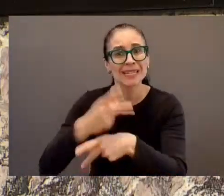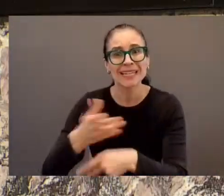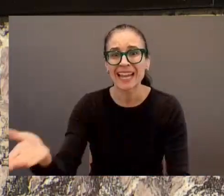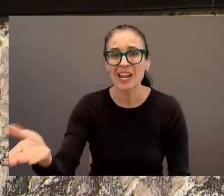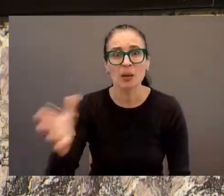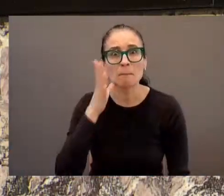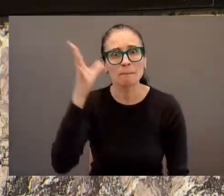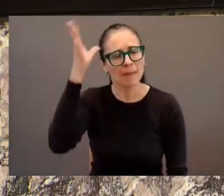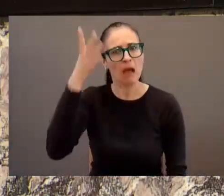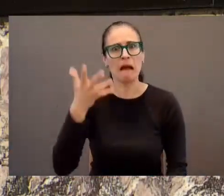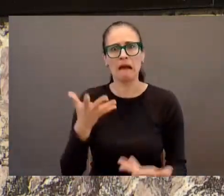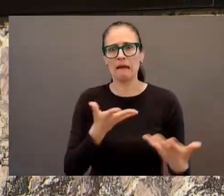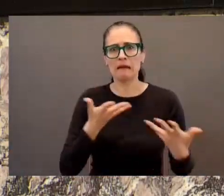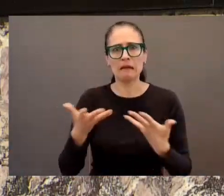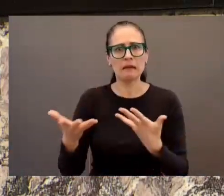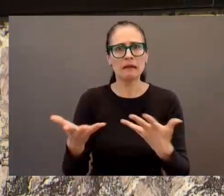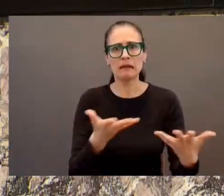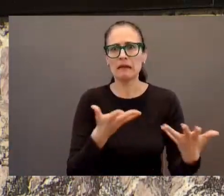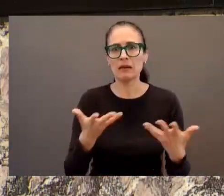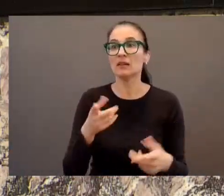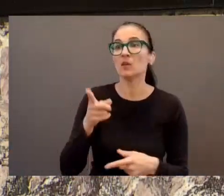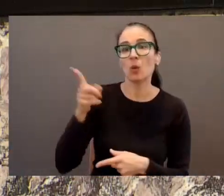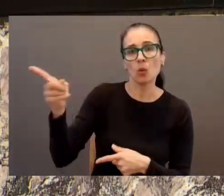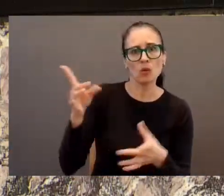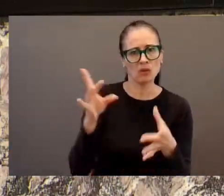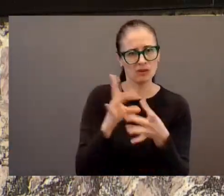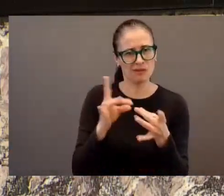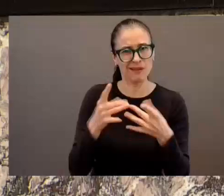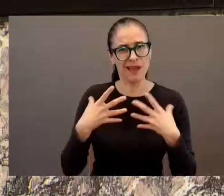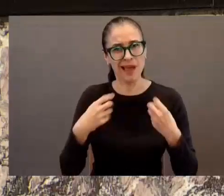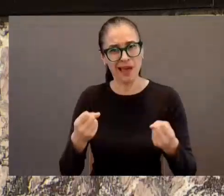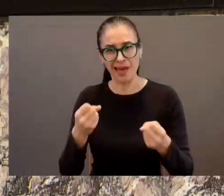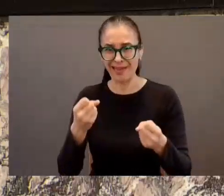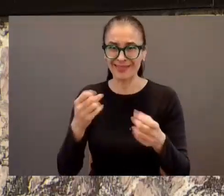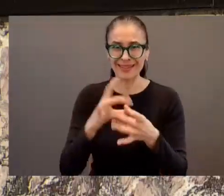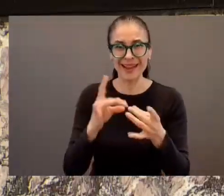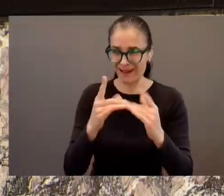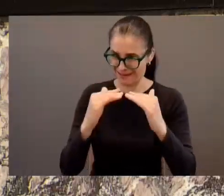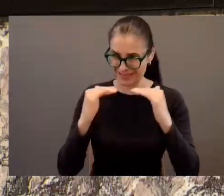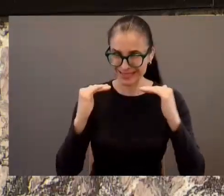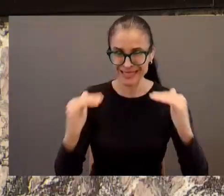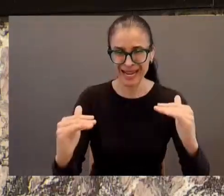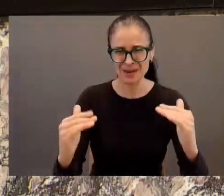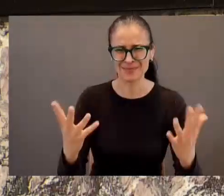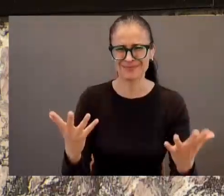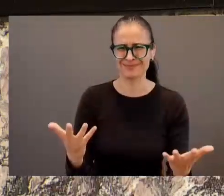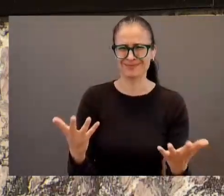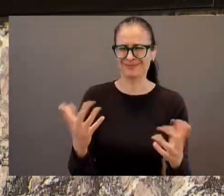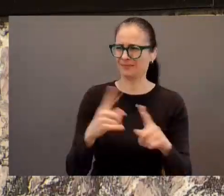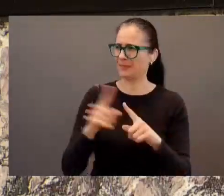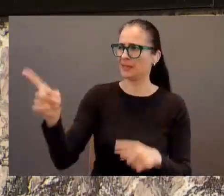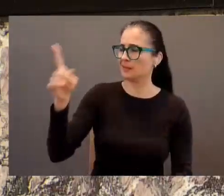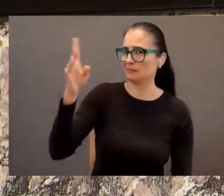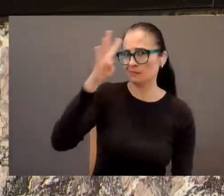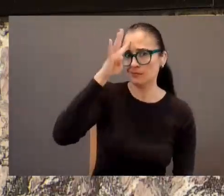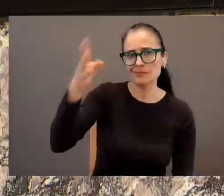stable when basic communication is breaking down and care for children disappears overnight?